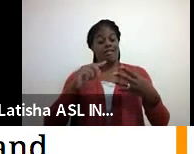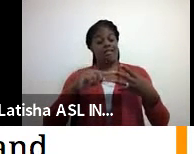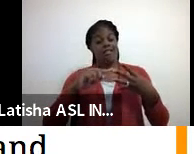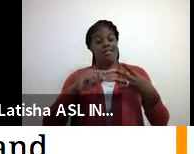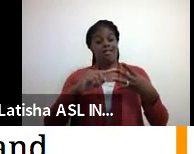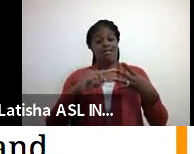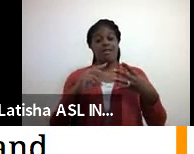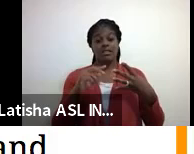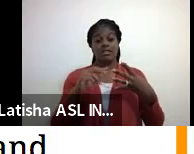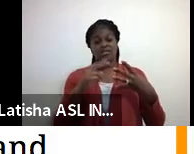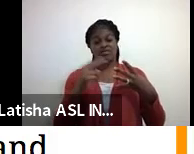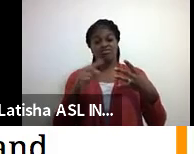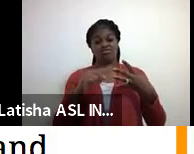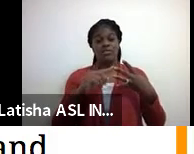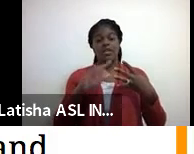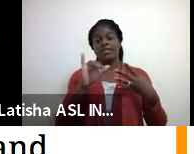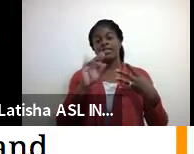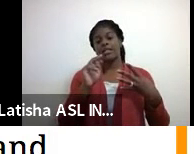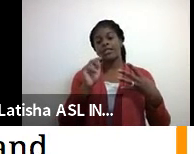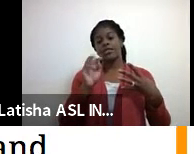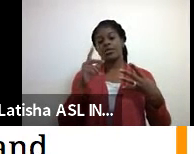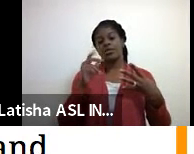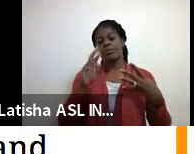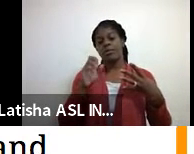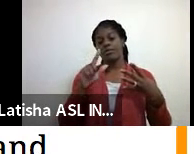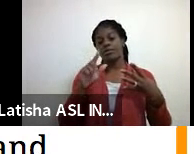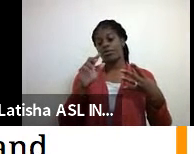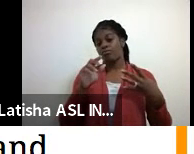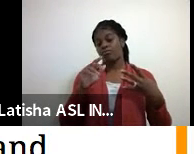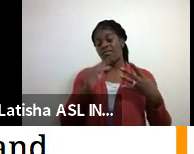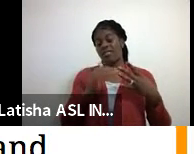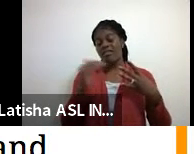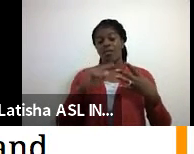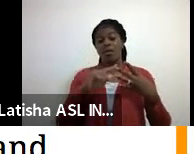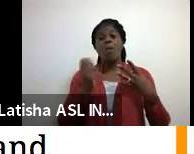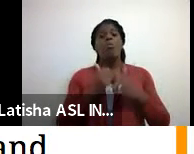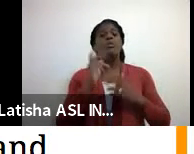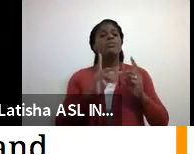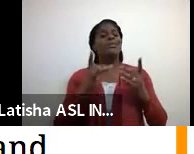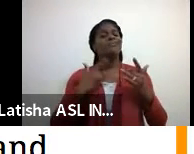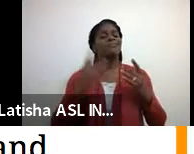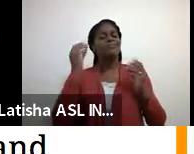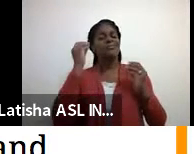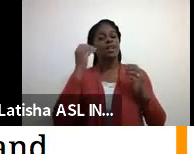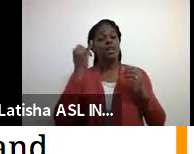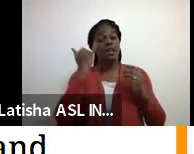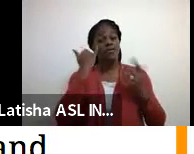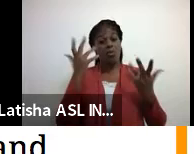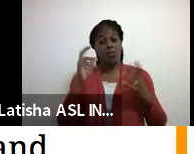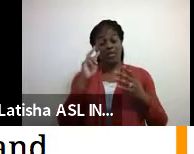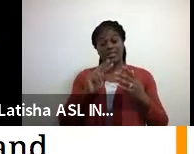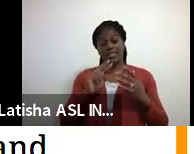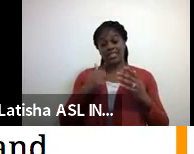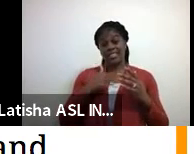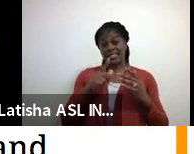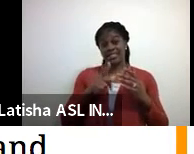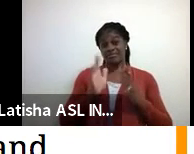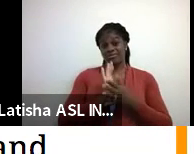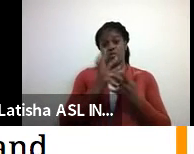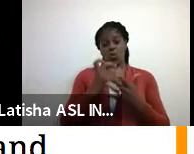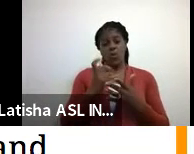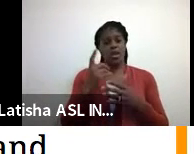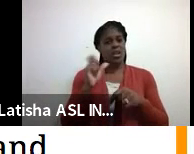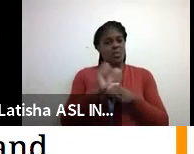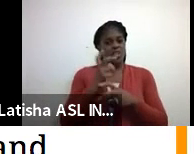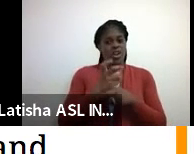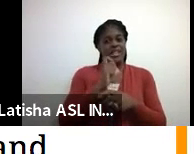level. This is the level that most people think about. If you've tuned into this forum, you probably work hard not